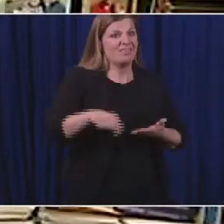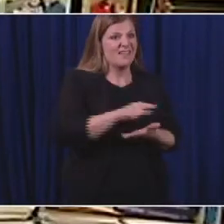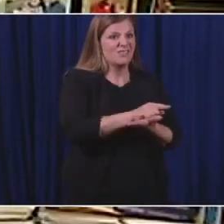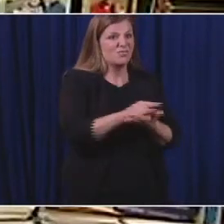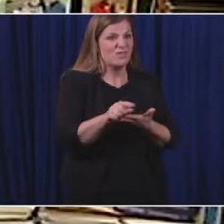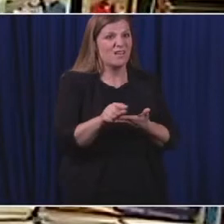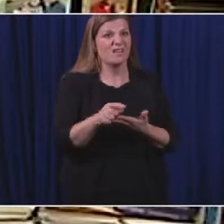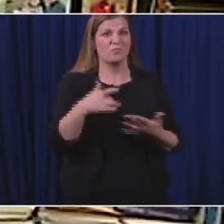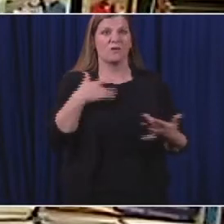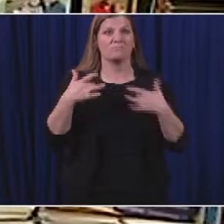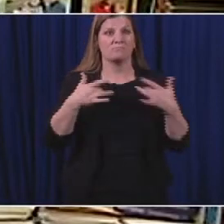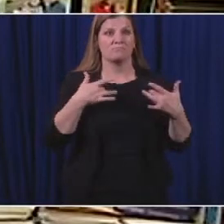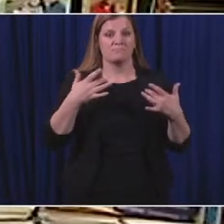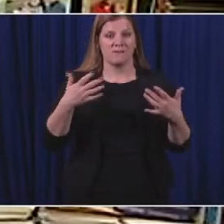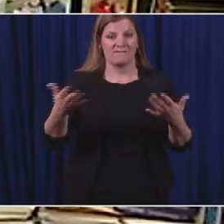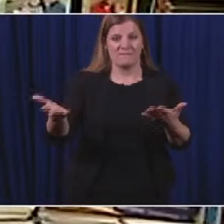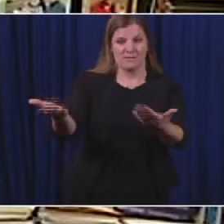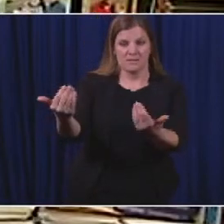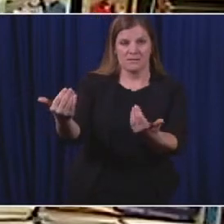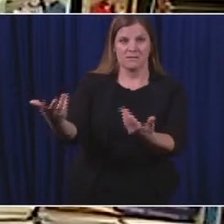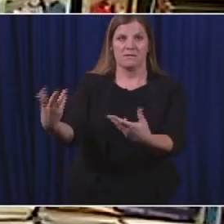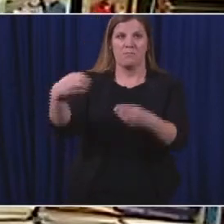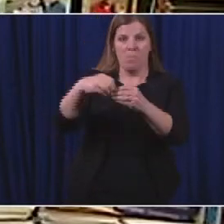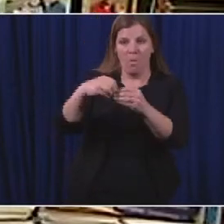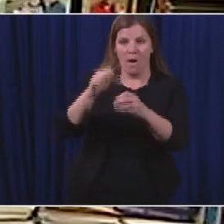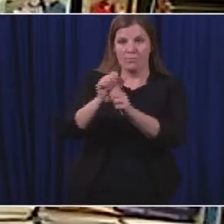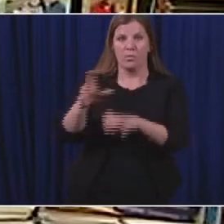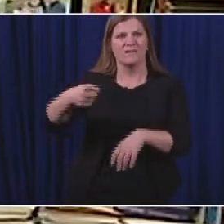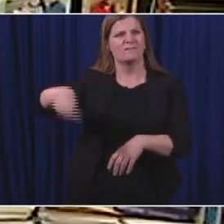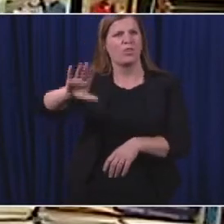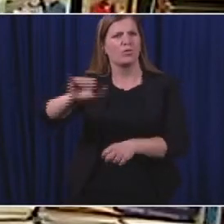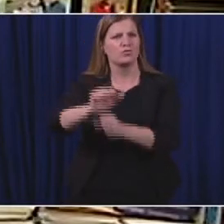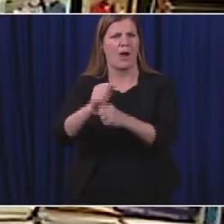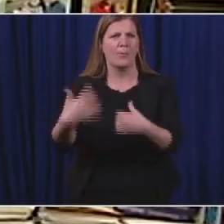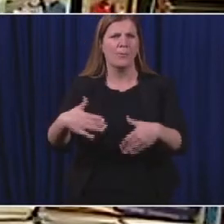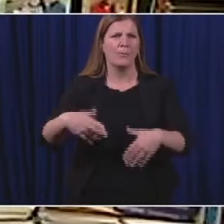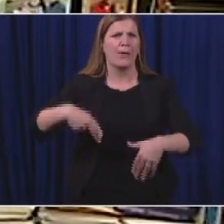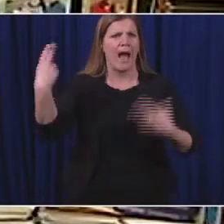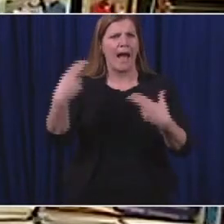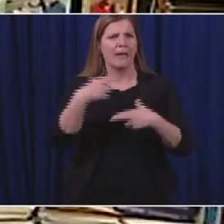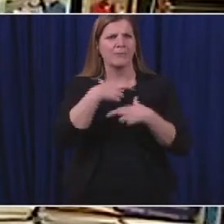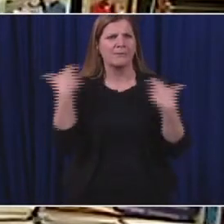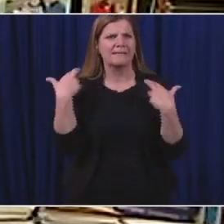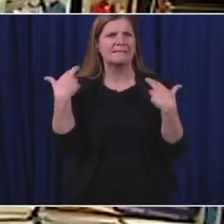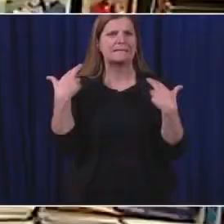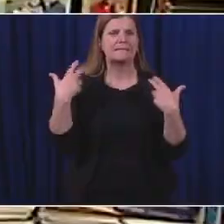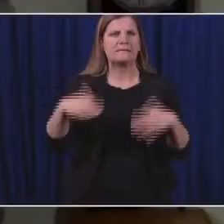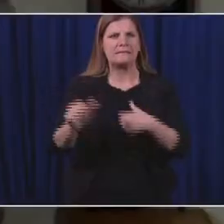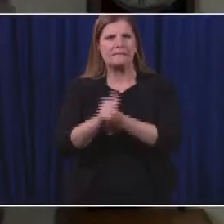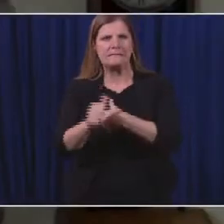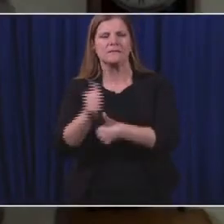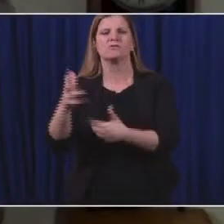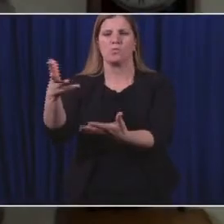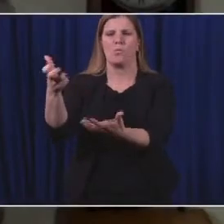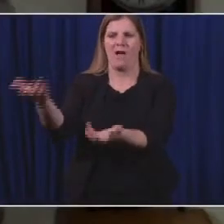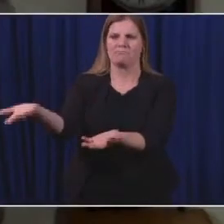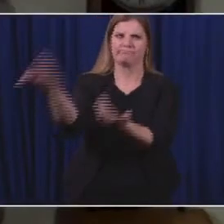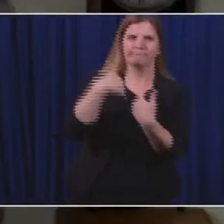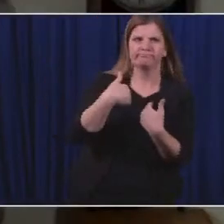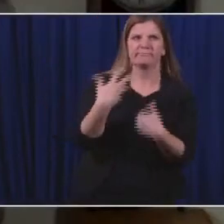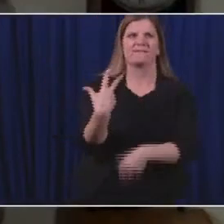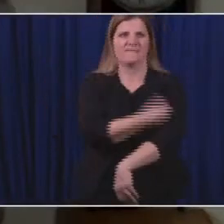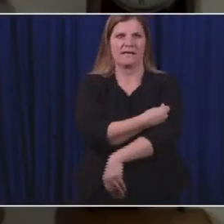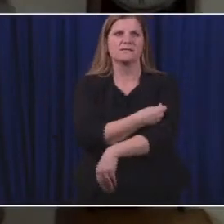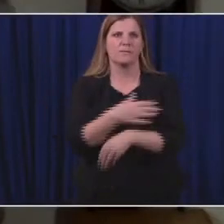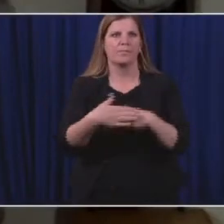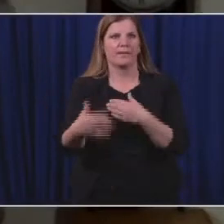of more of those higher risk employees to sign up to be vaccinated over the next couple of weeks. And next week